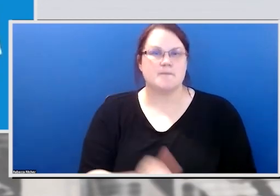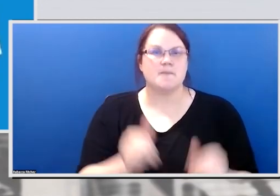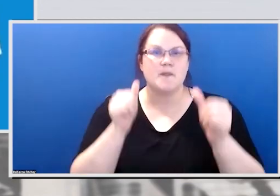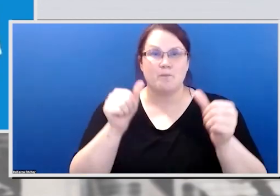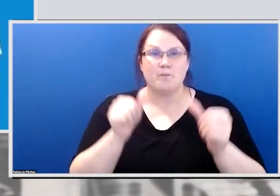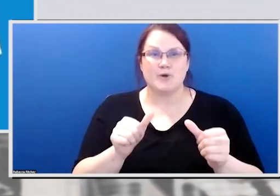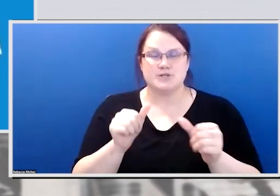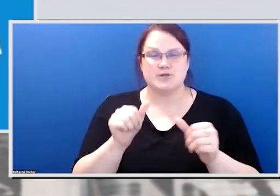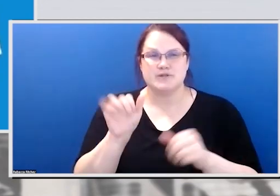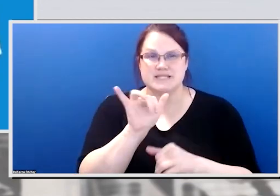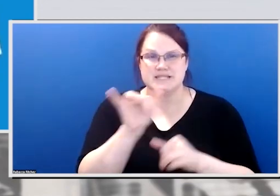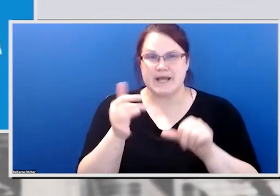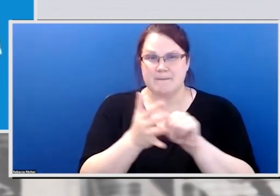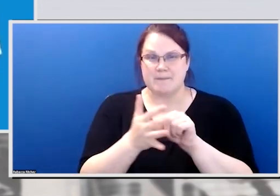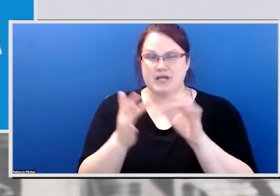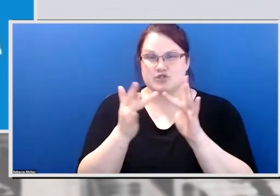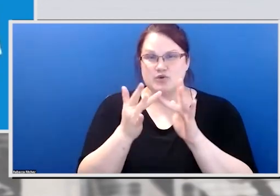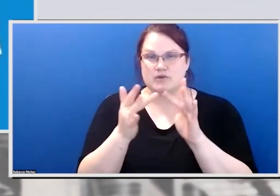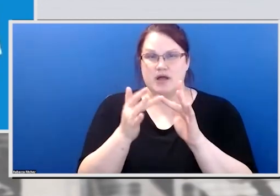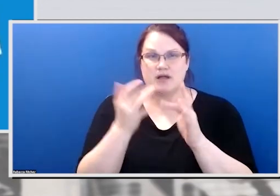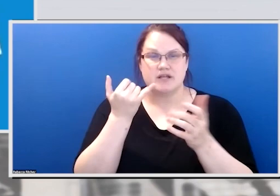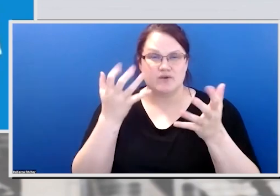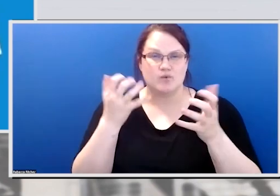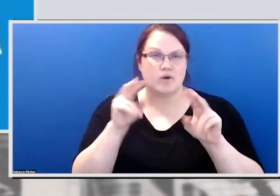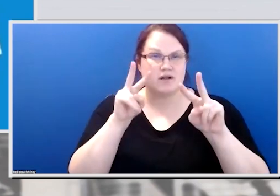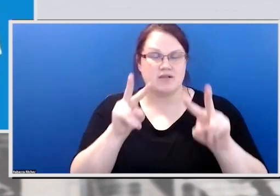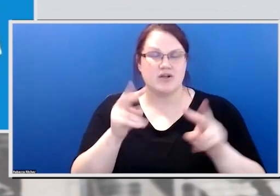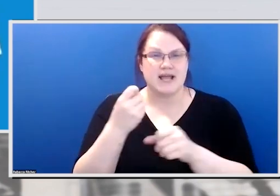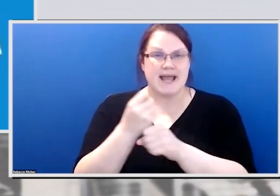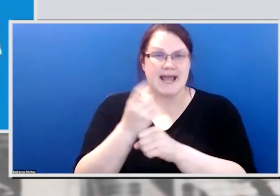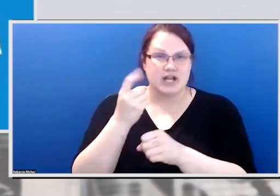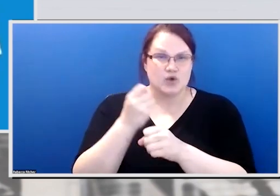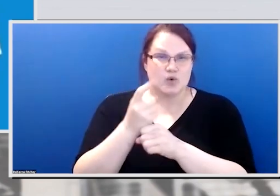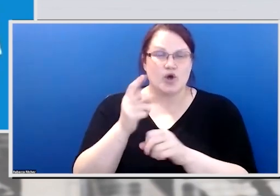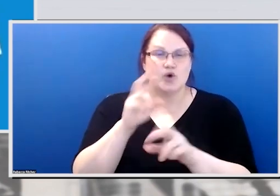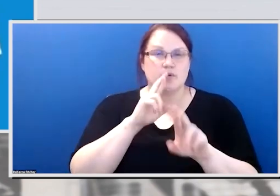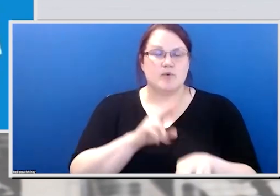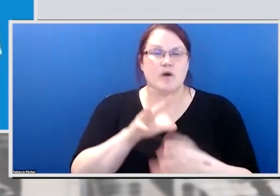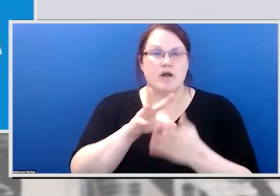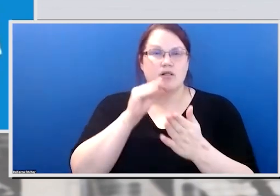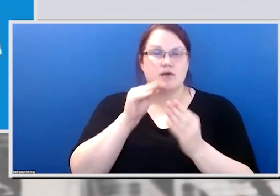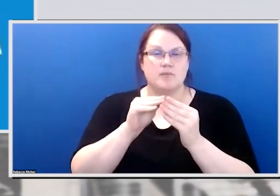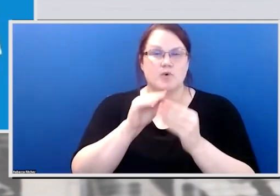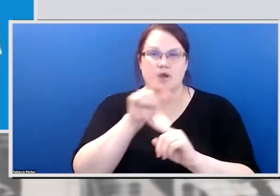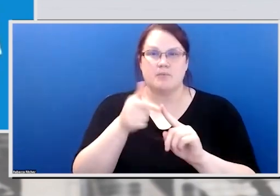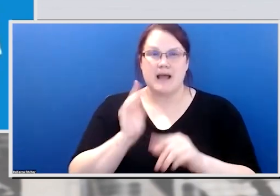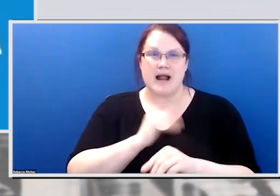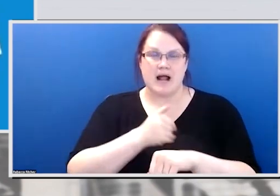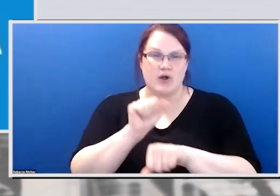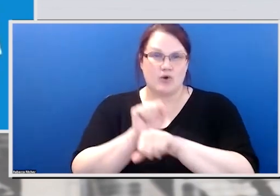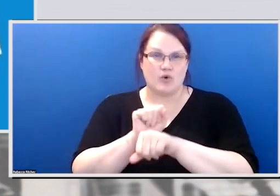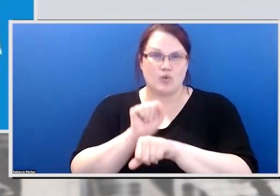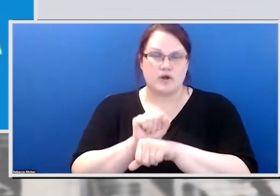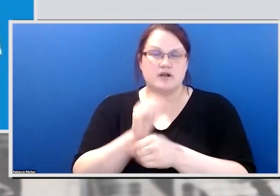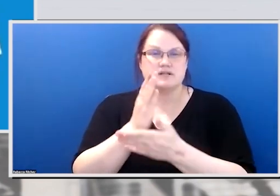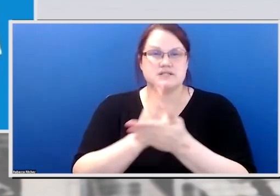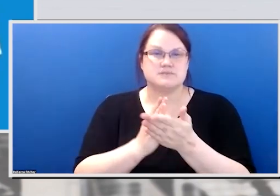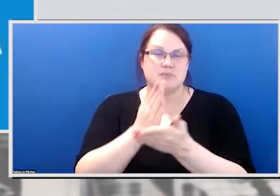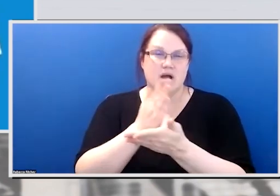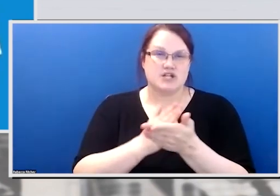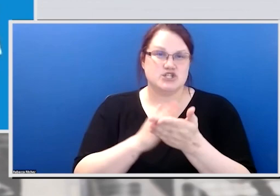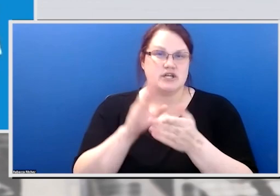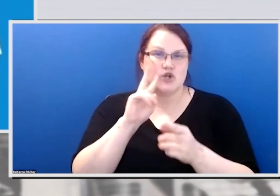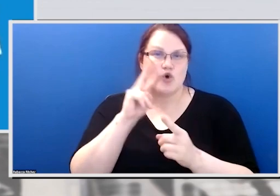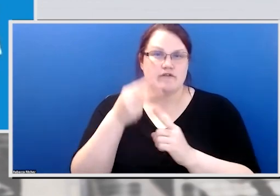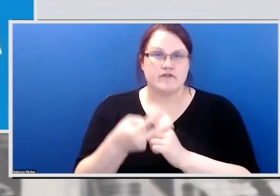same page online. So if folks want to take a look at the annual report, learn more about our work, as well as some of our budget overview, that would also